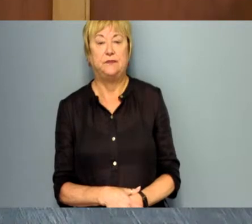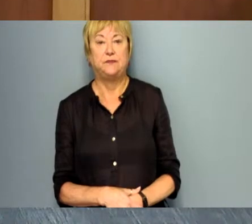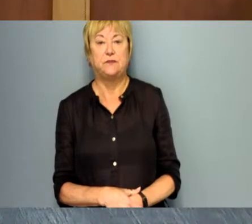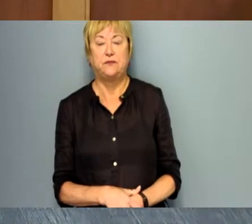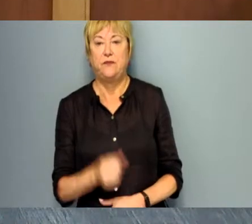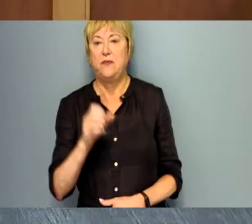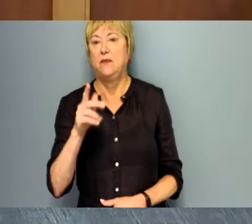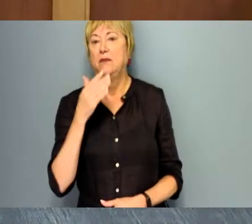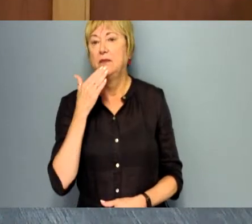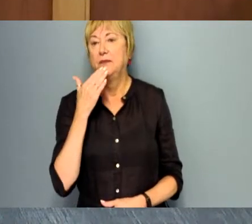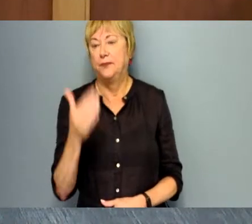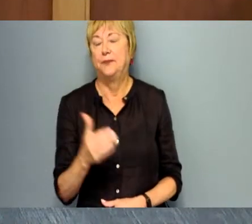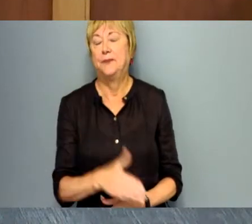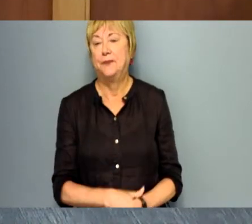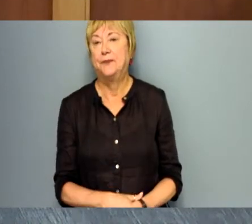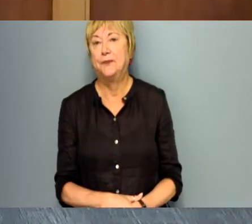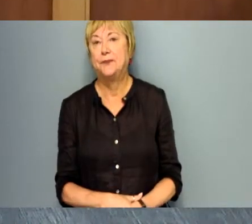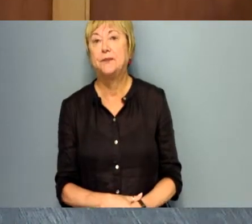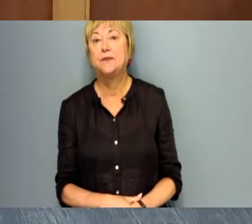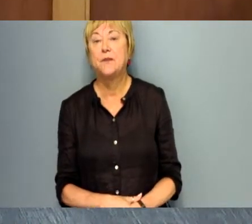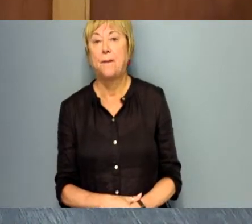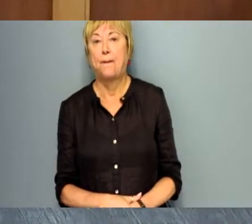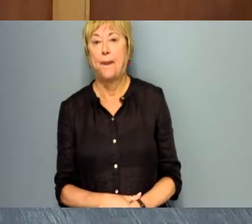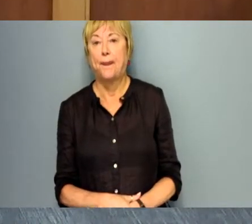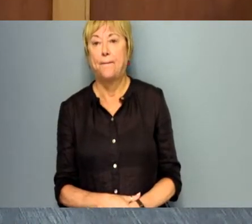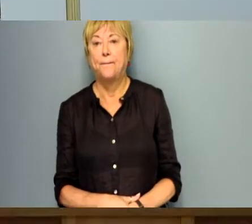Okay, thank you. I'll